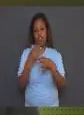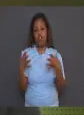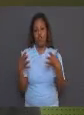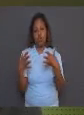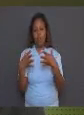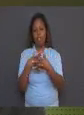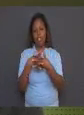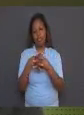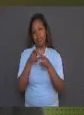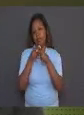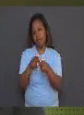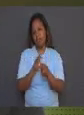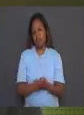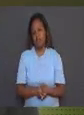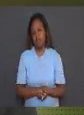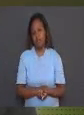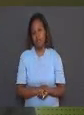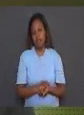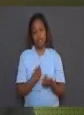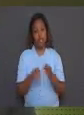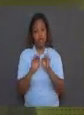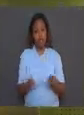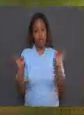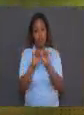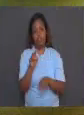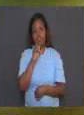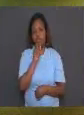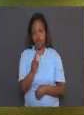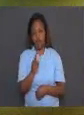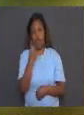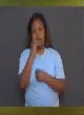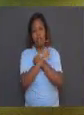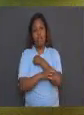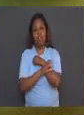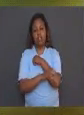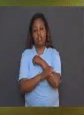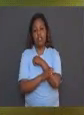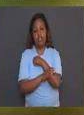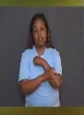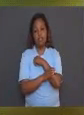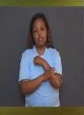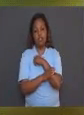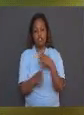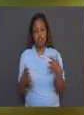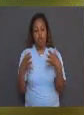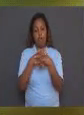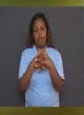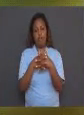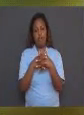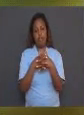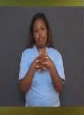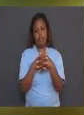called international cooperation. It is important for